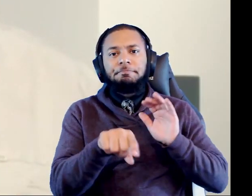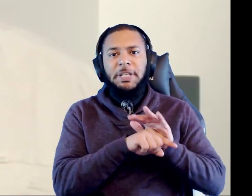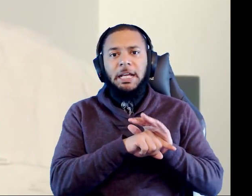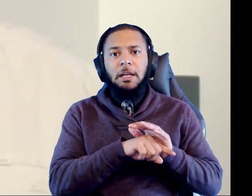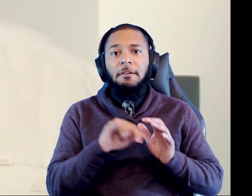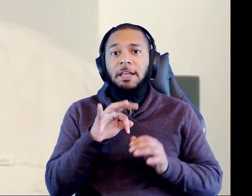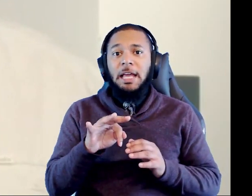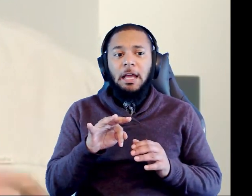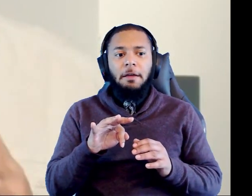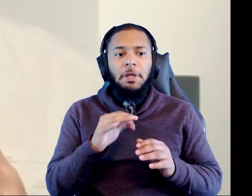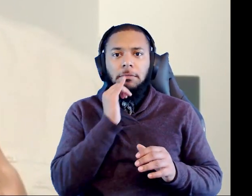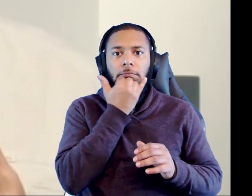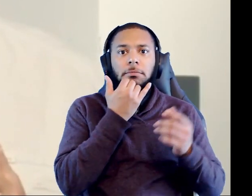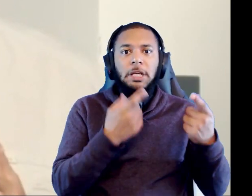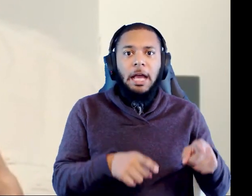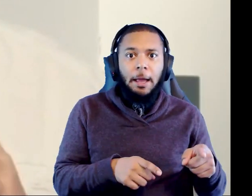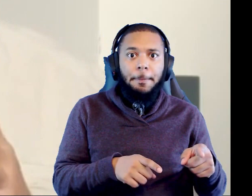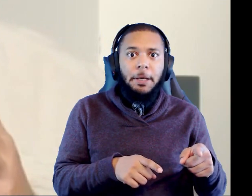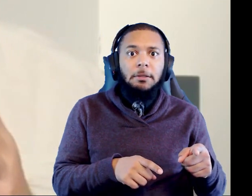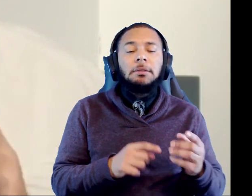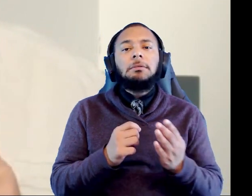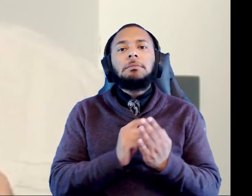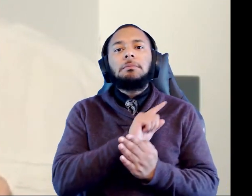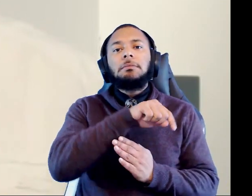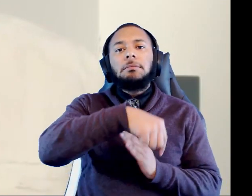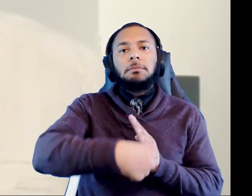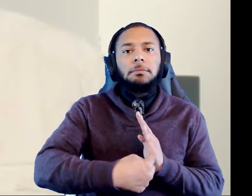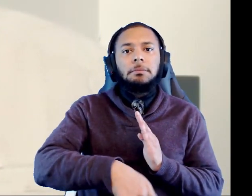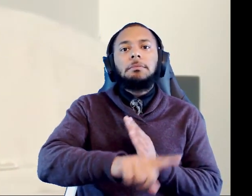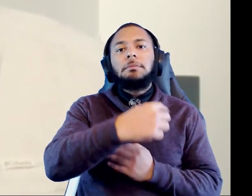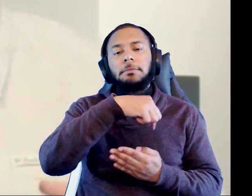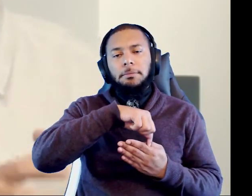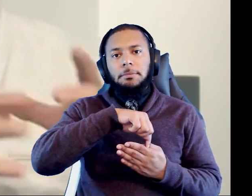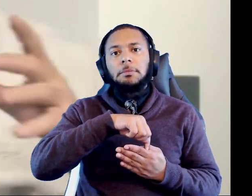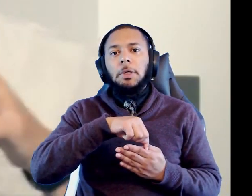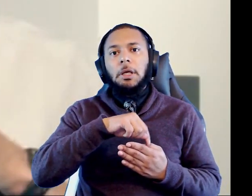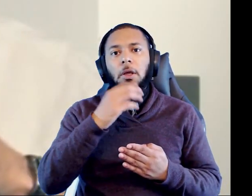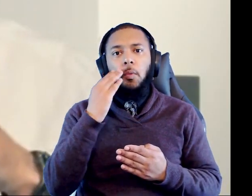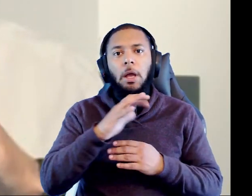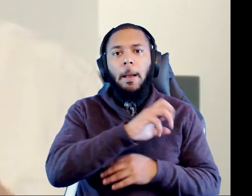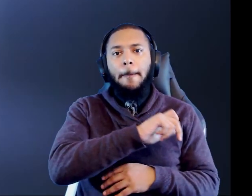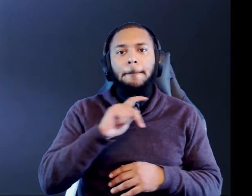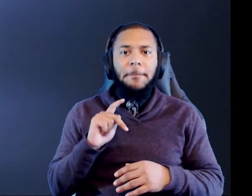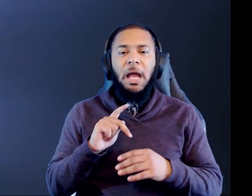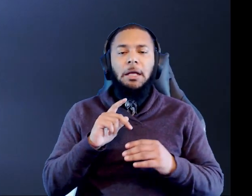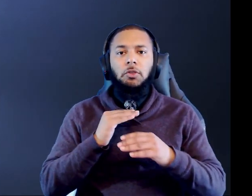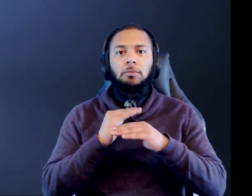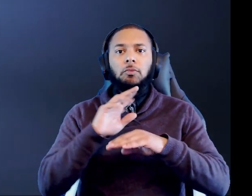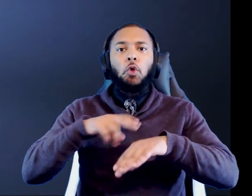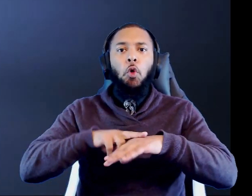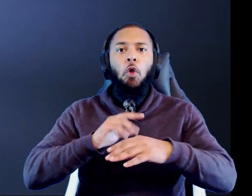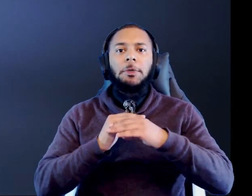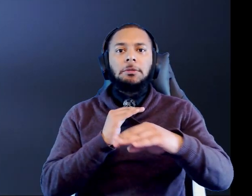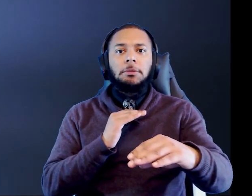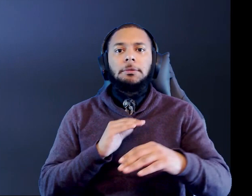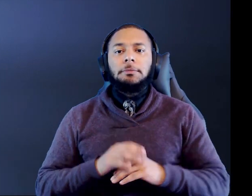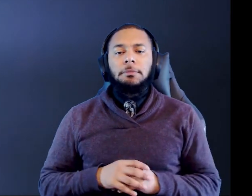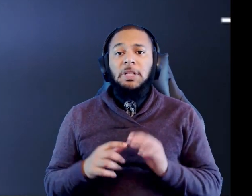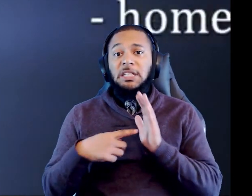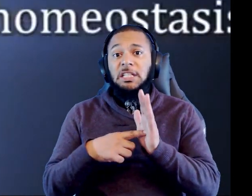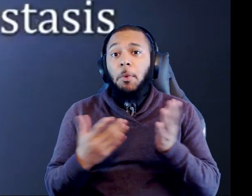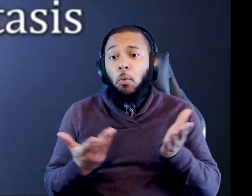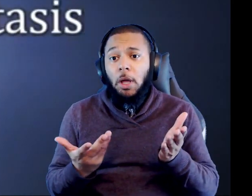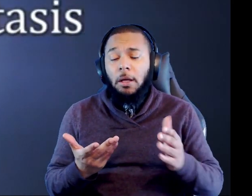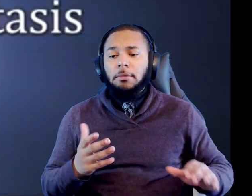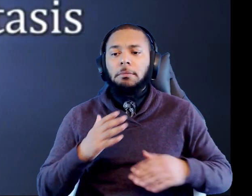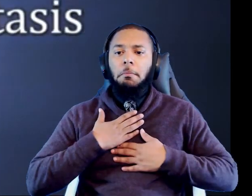something happens, the negative feedback loop occurs in which the system eventually returns to its normal state. Examples of this are body